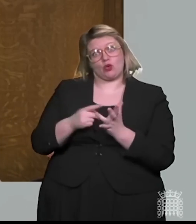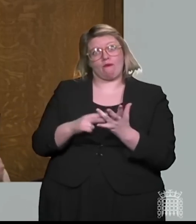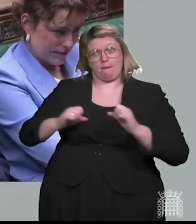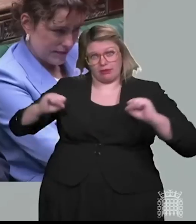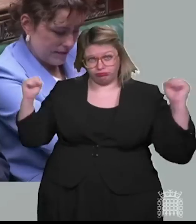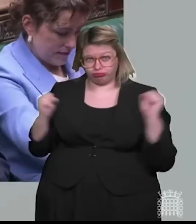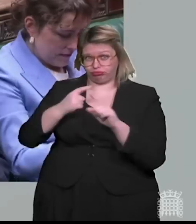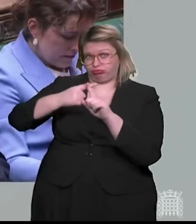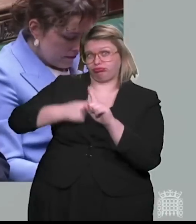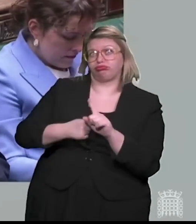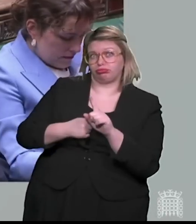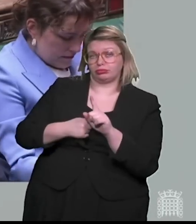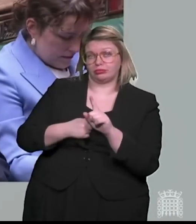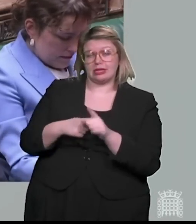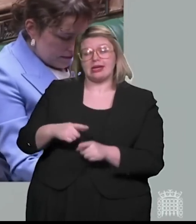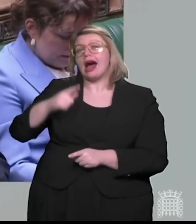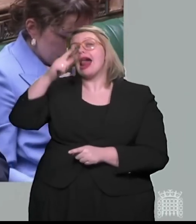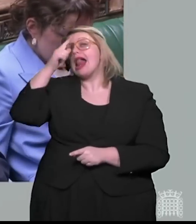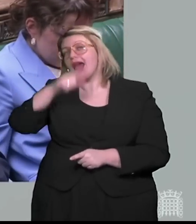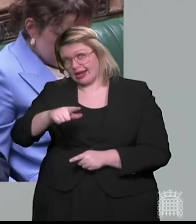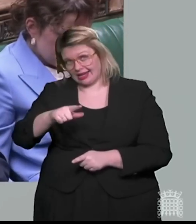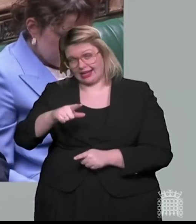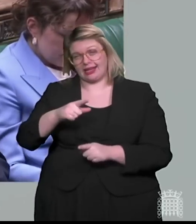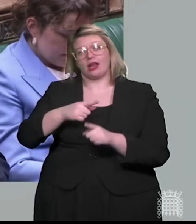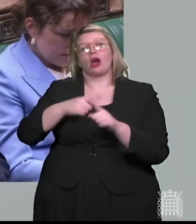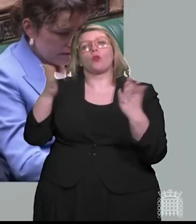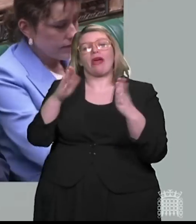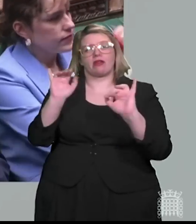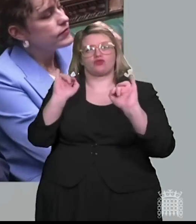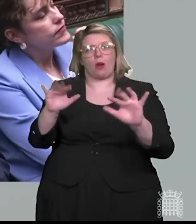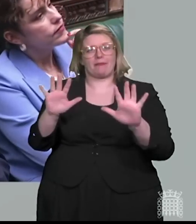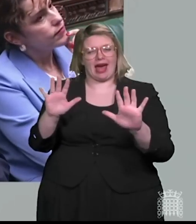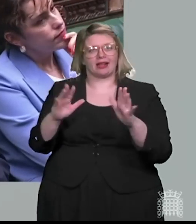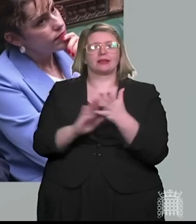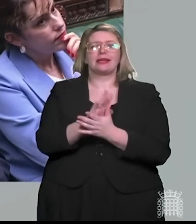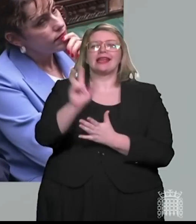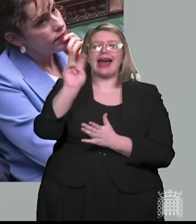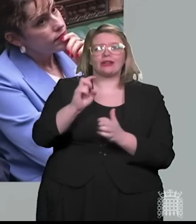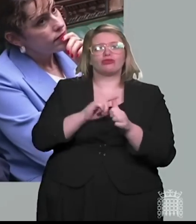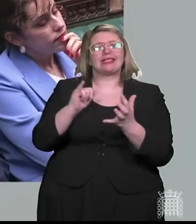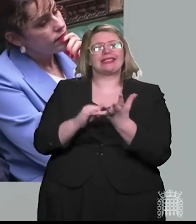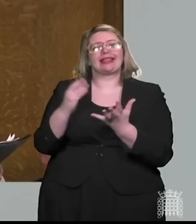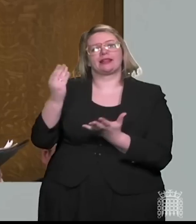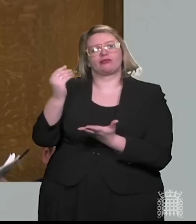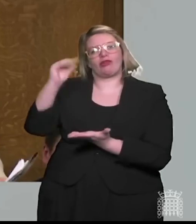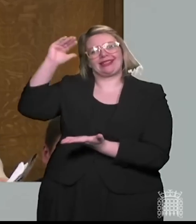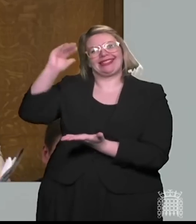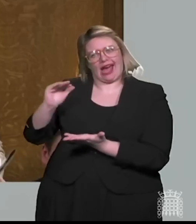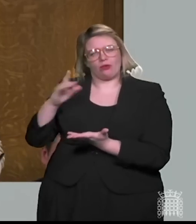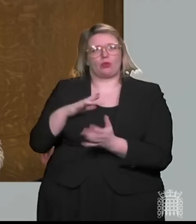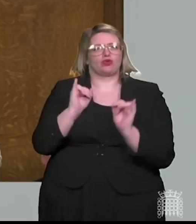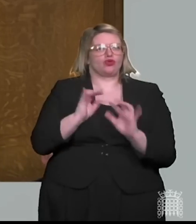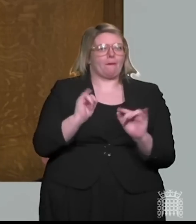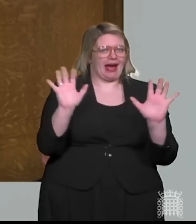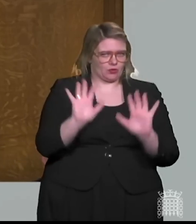November, and as a result, the price of energy has come down. But